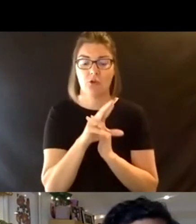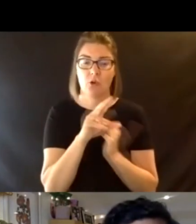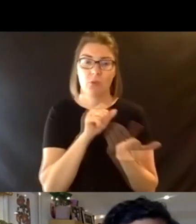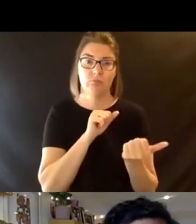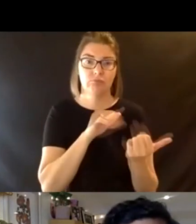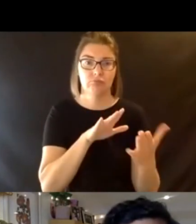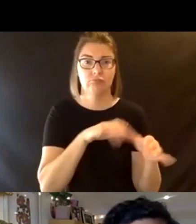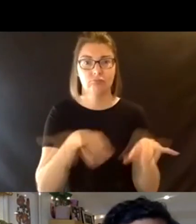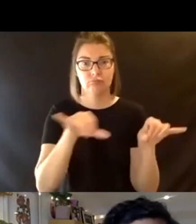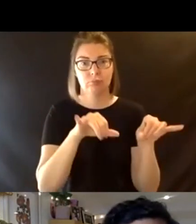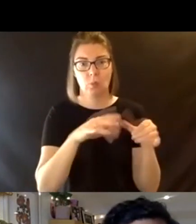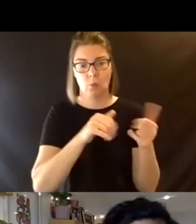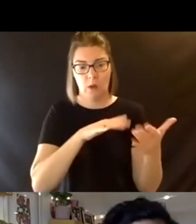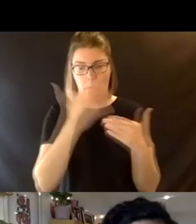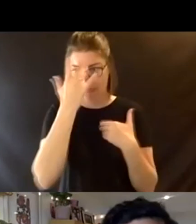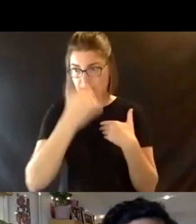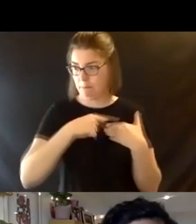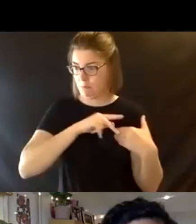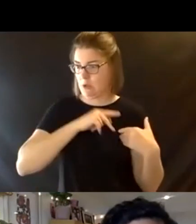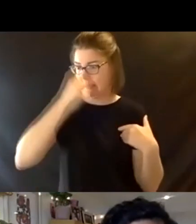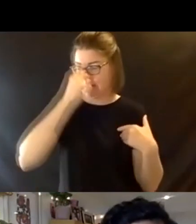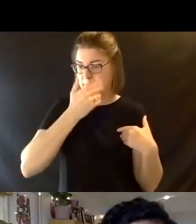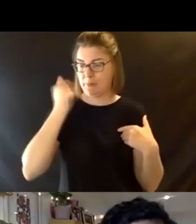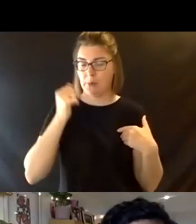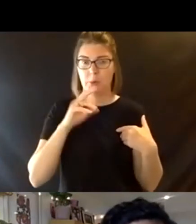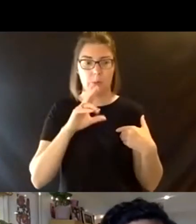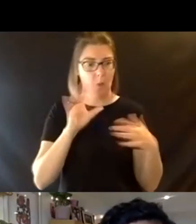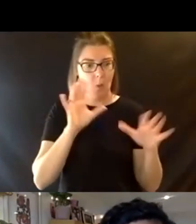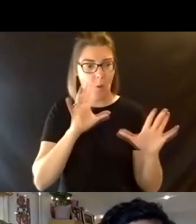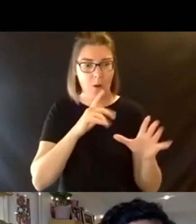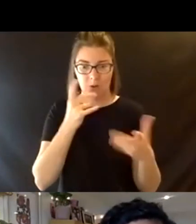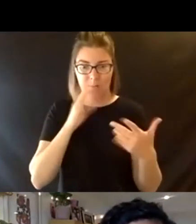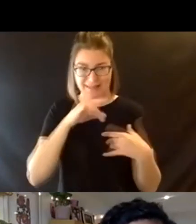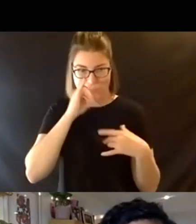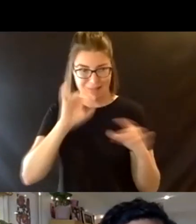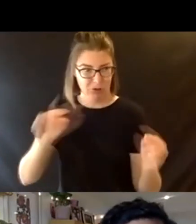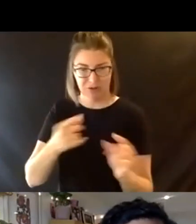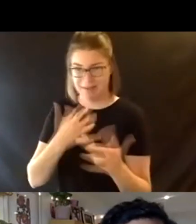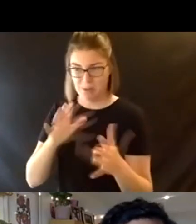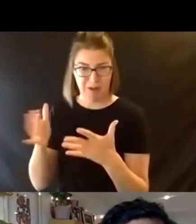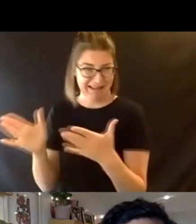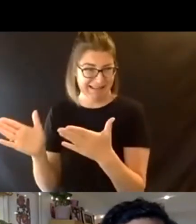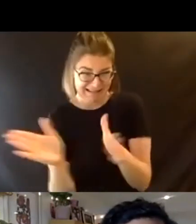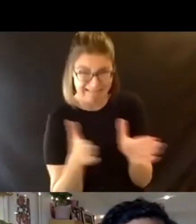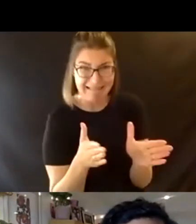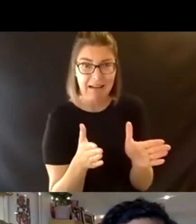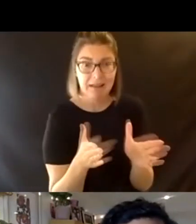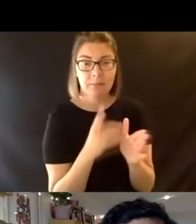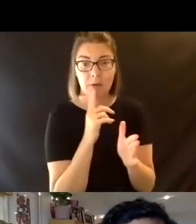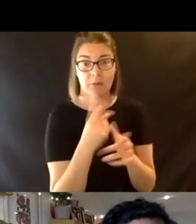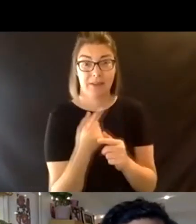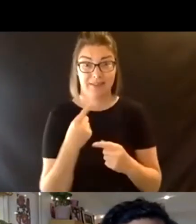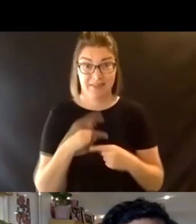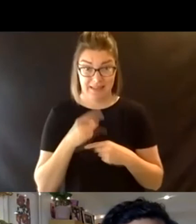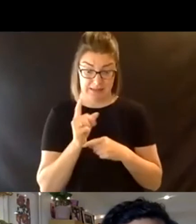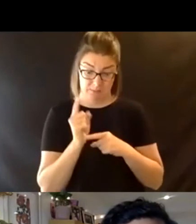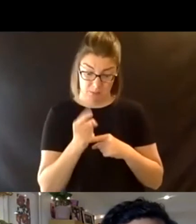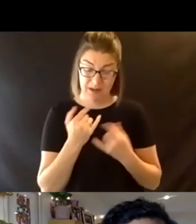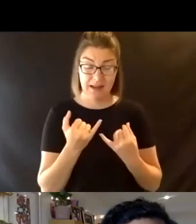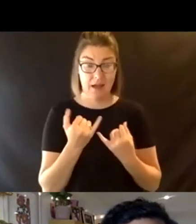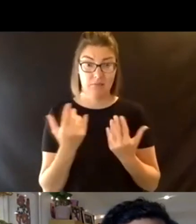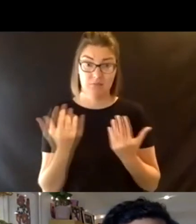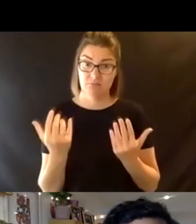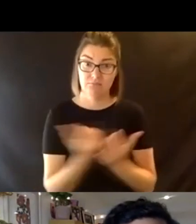because they personally think that's better, but because they just don't want to see harm come to their child. But I think the moment that we're living in is a moment of, you